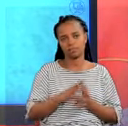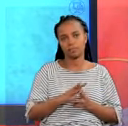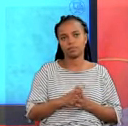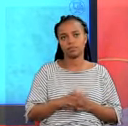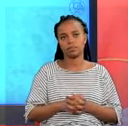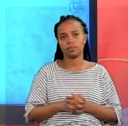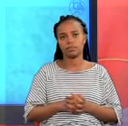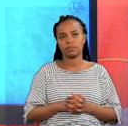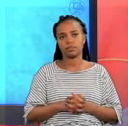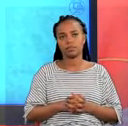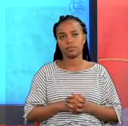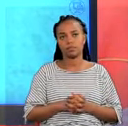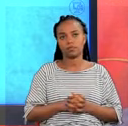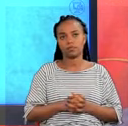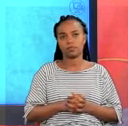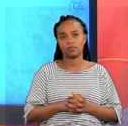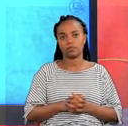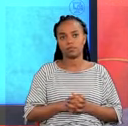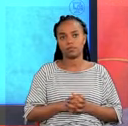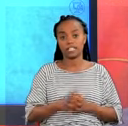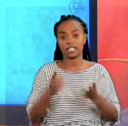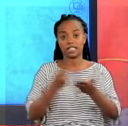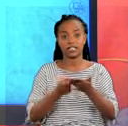It has this form.